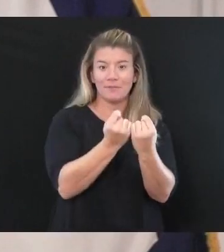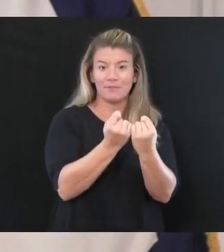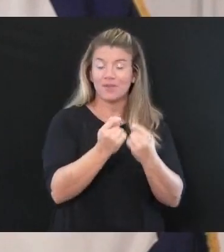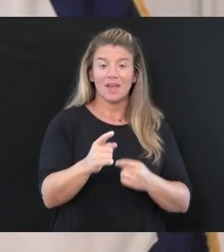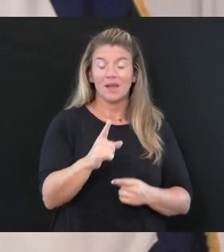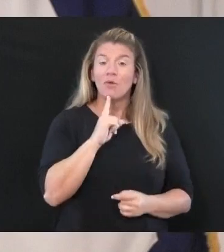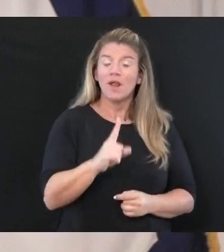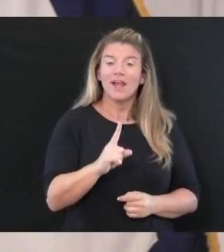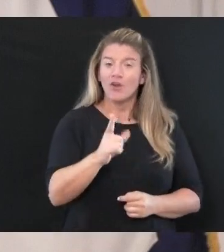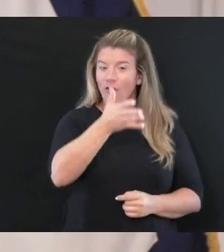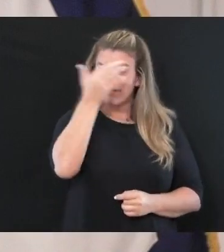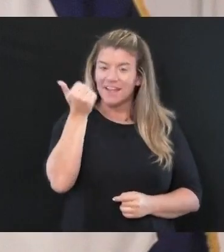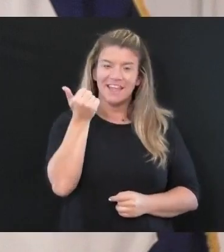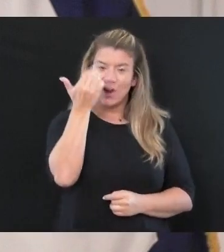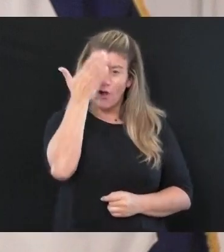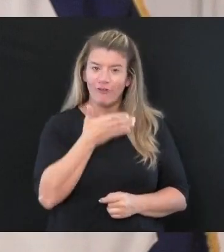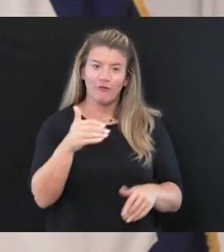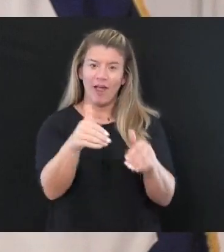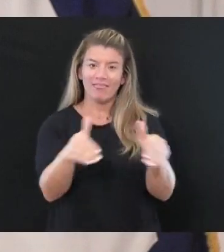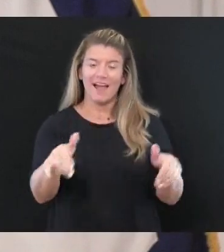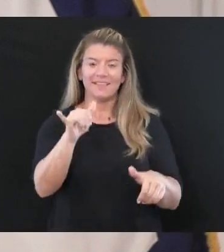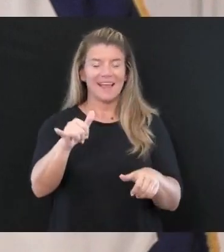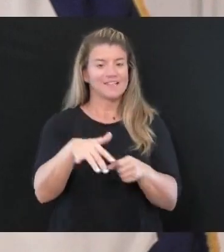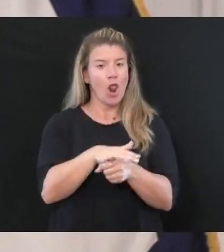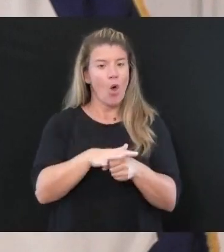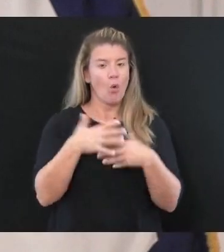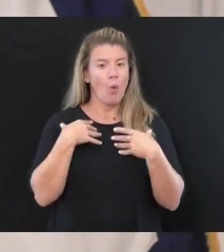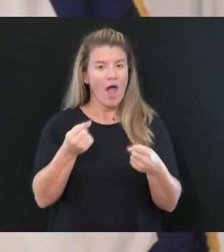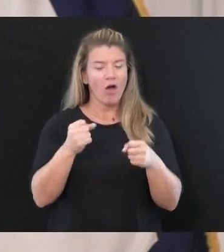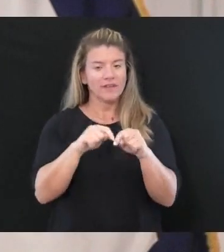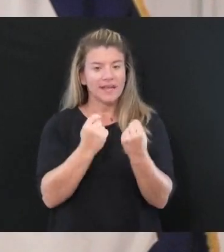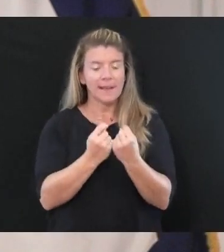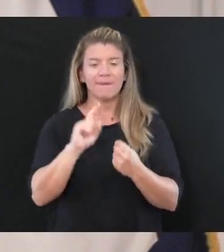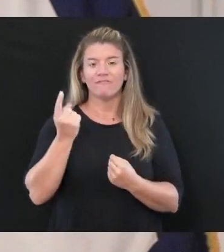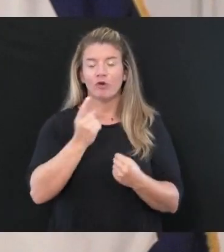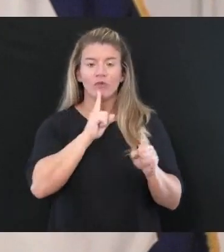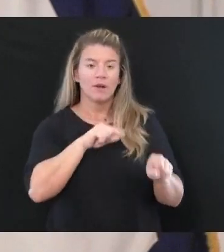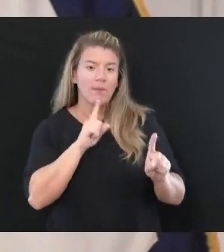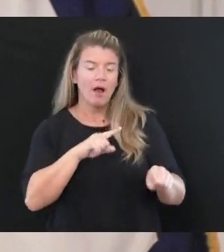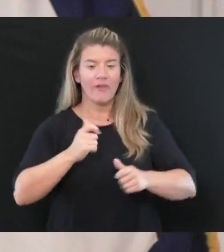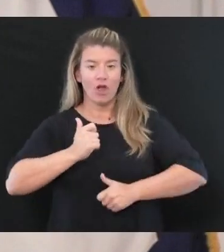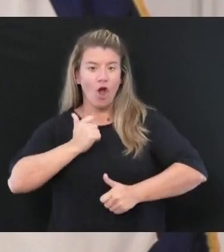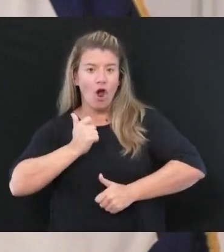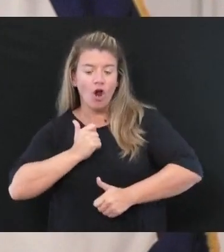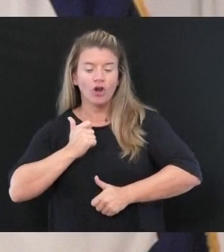on the front lines, whether it be our local healthcare people, all of our first responders, all the guard,